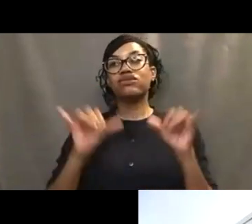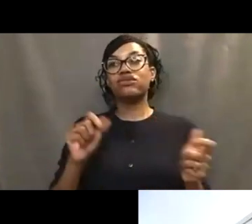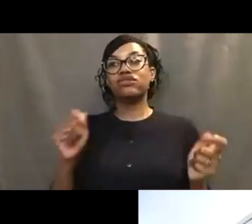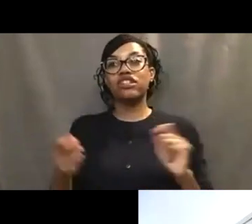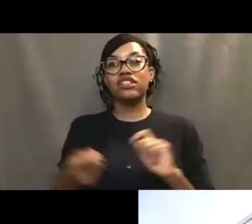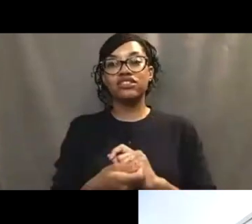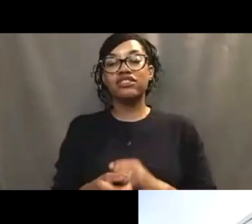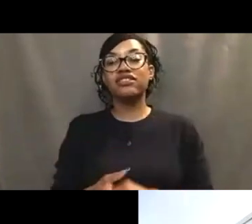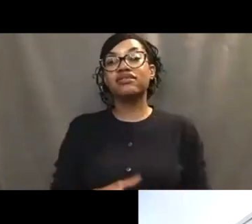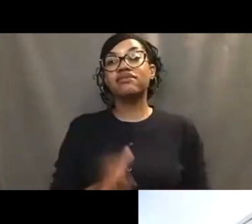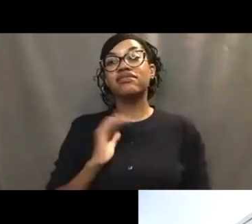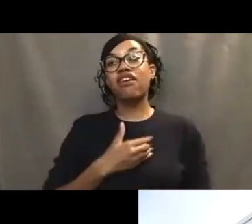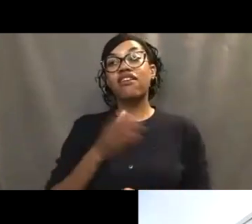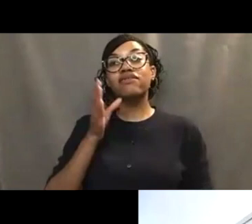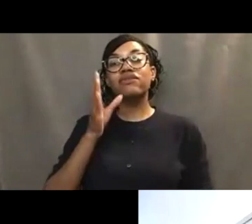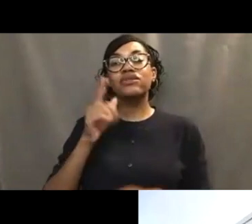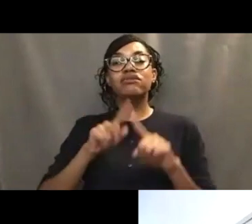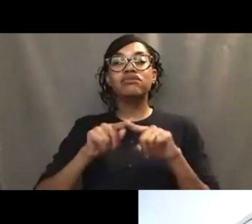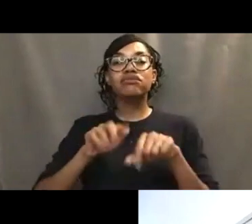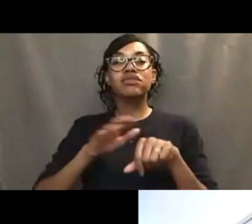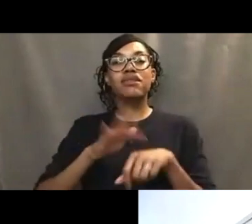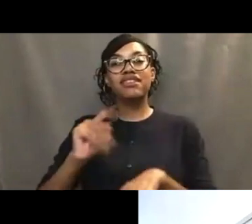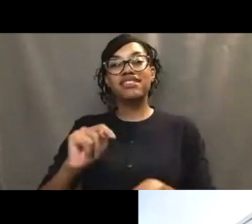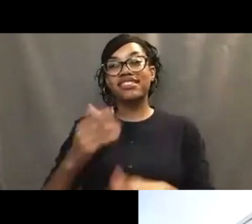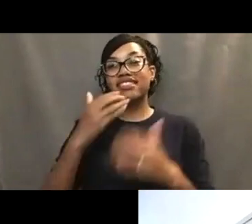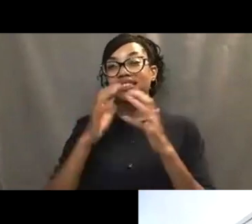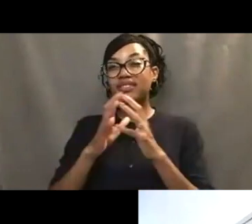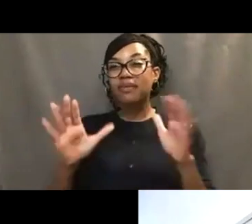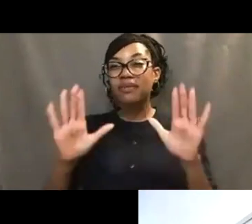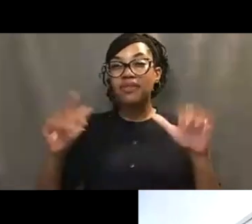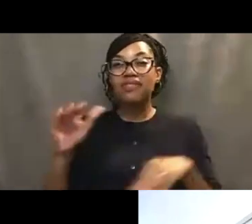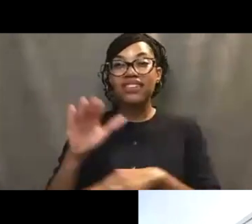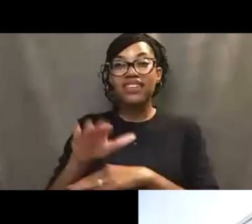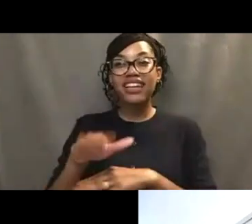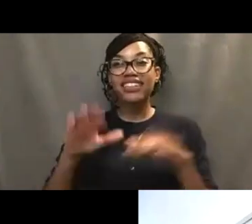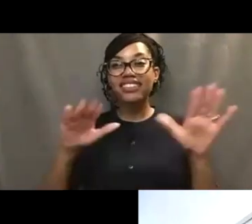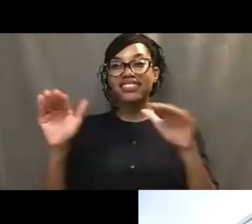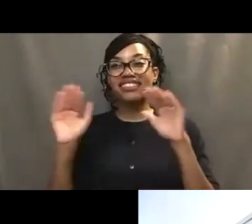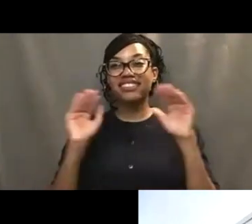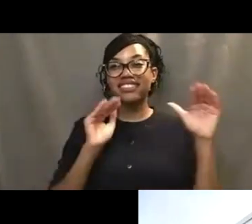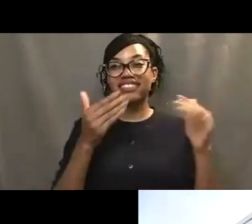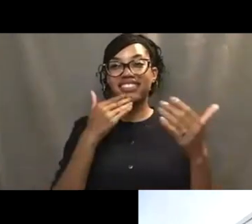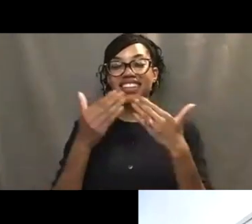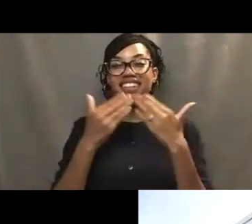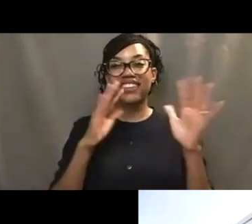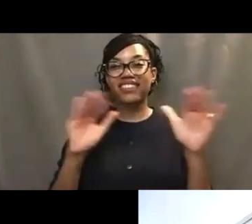future literally depends on it. Thank you so much. Have a good night, all.